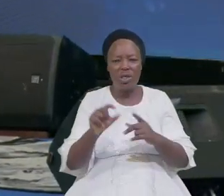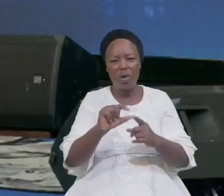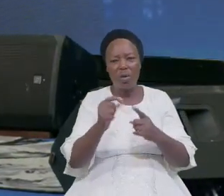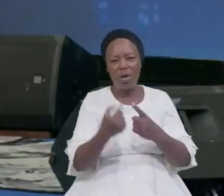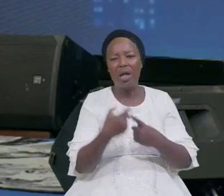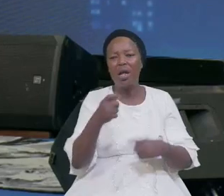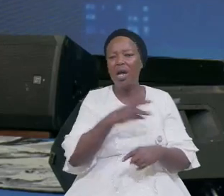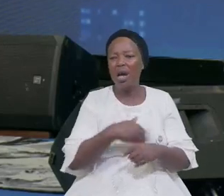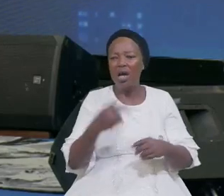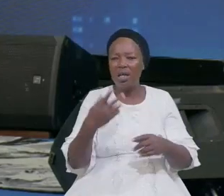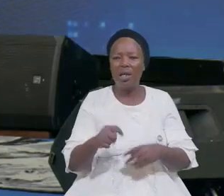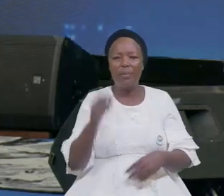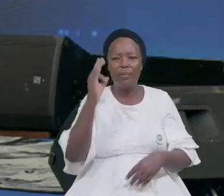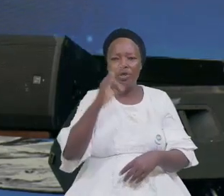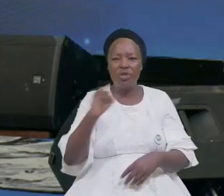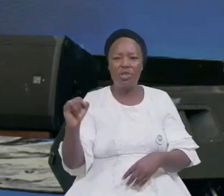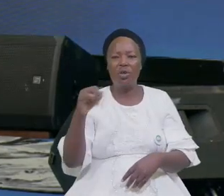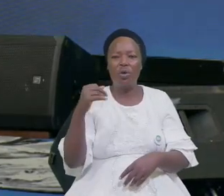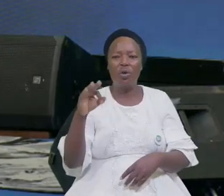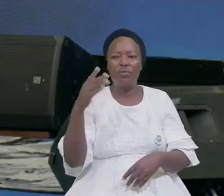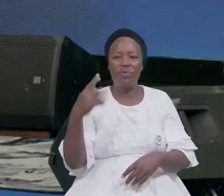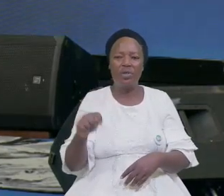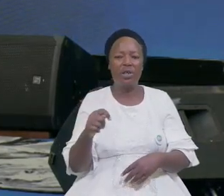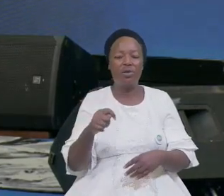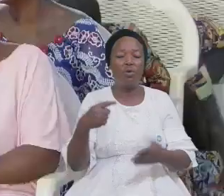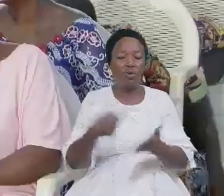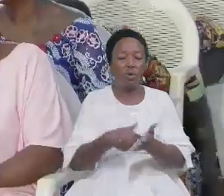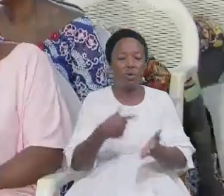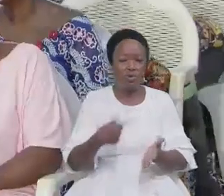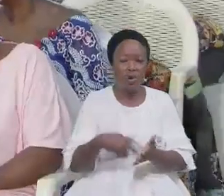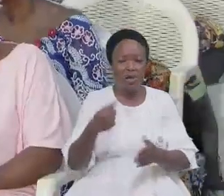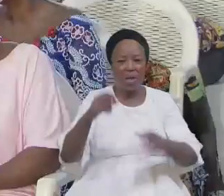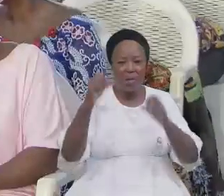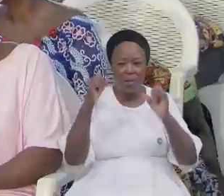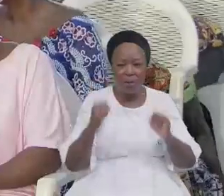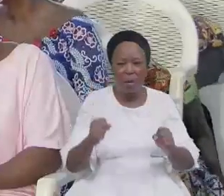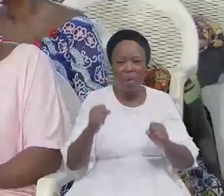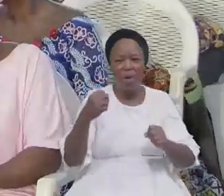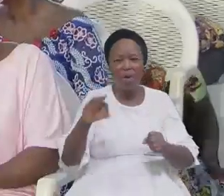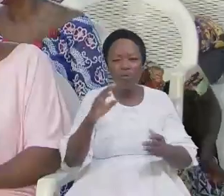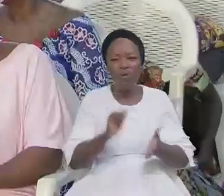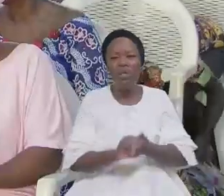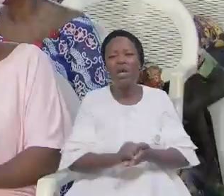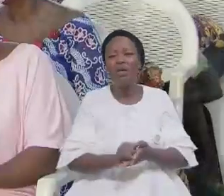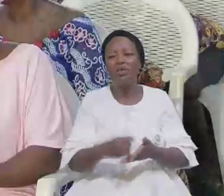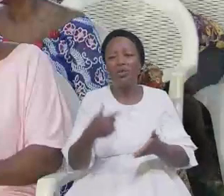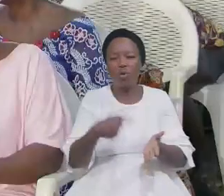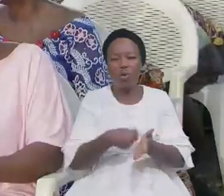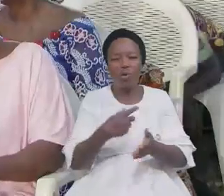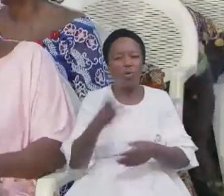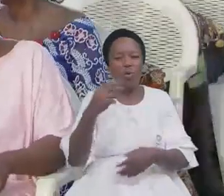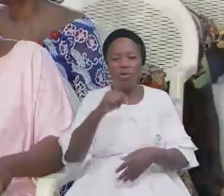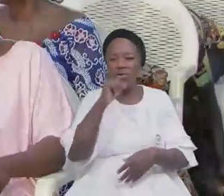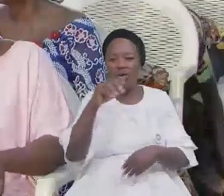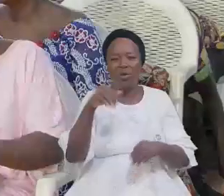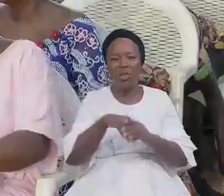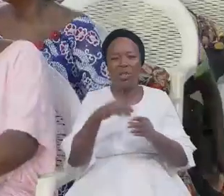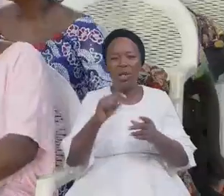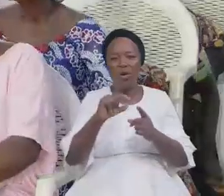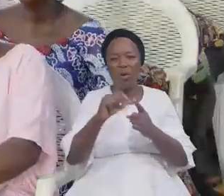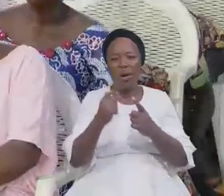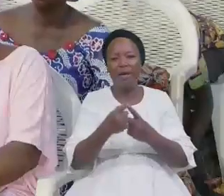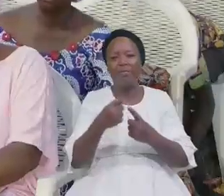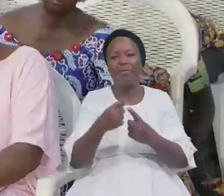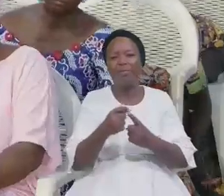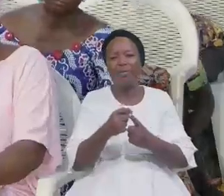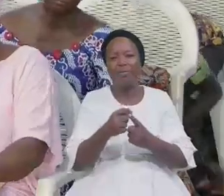the preaching of that gospel, the power of that gospel, it was not in a corner. Look at